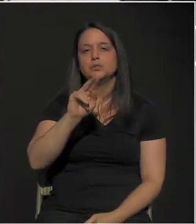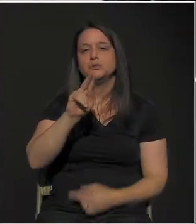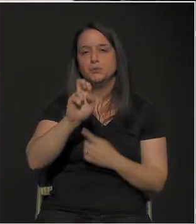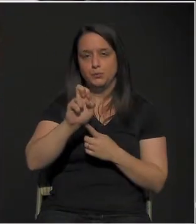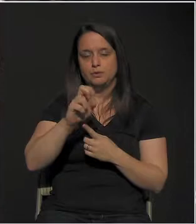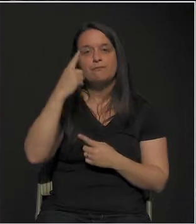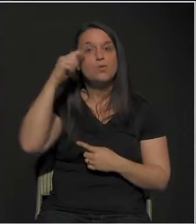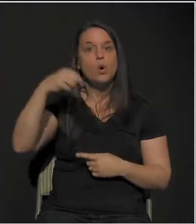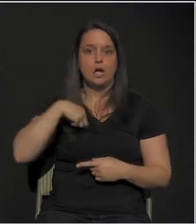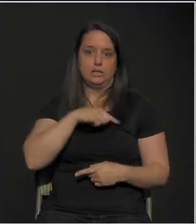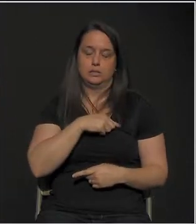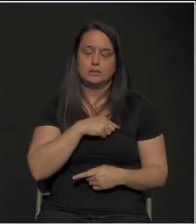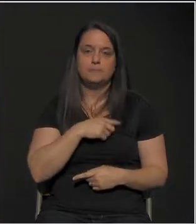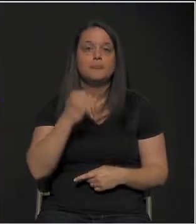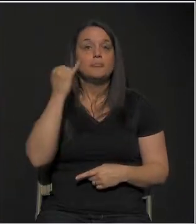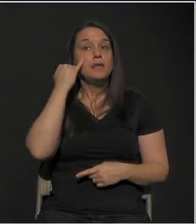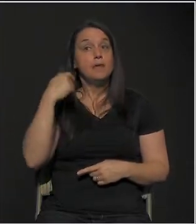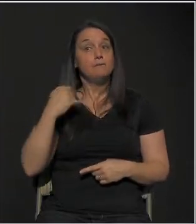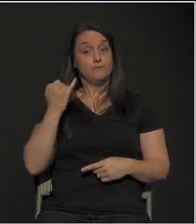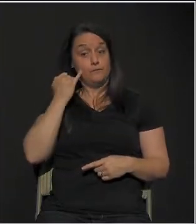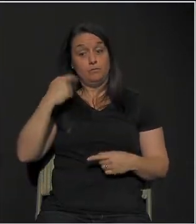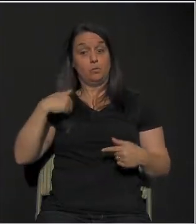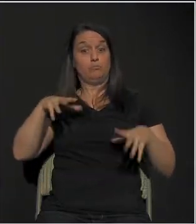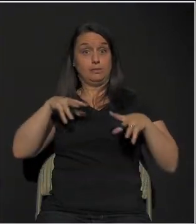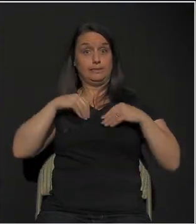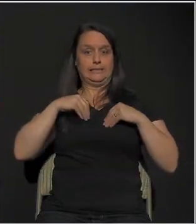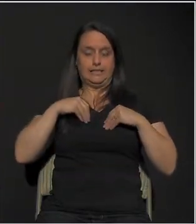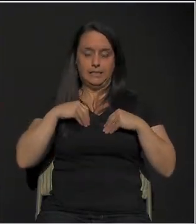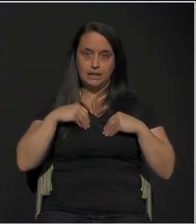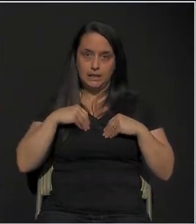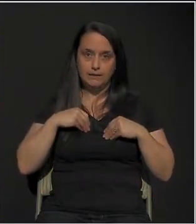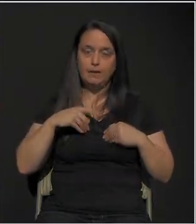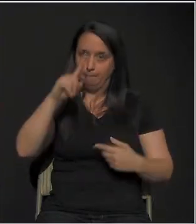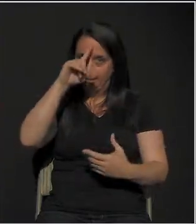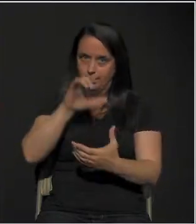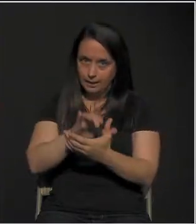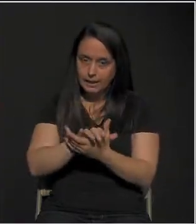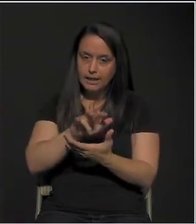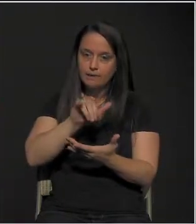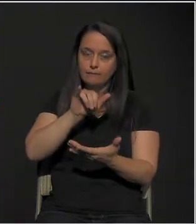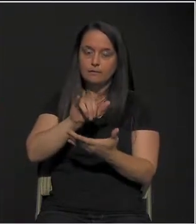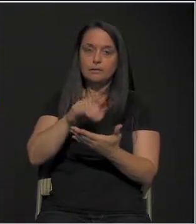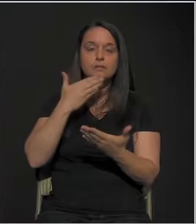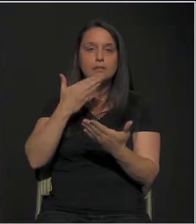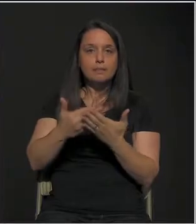should believe, if we should receive, if we should accept this good news,